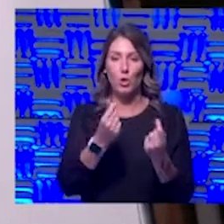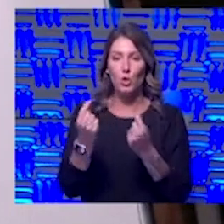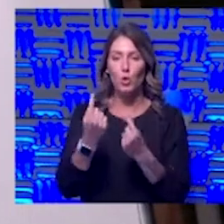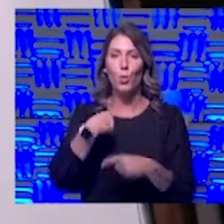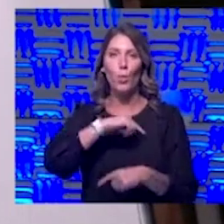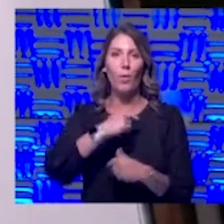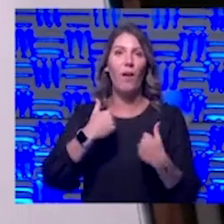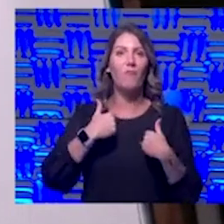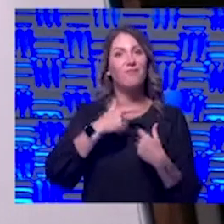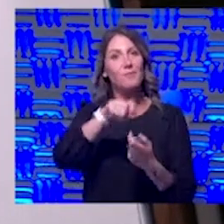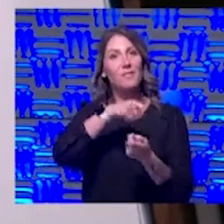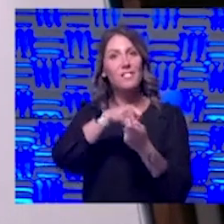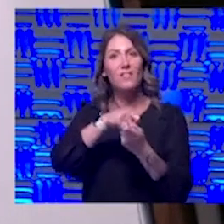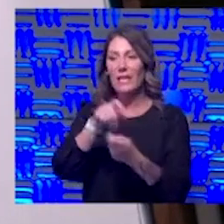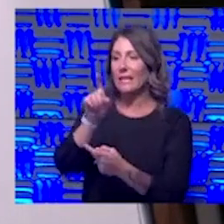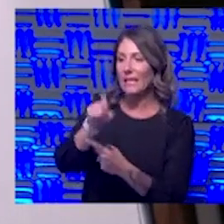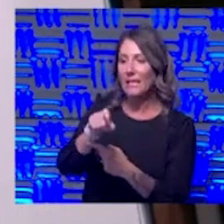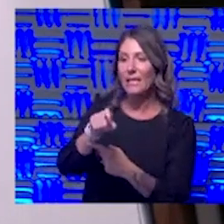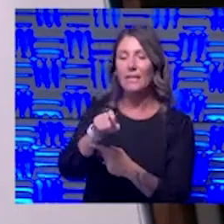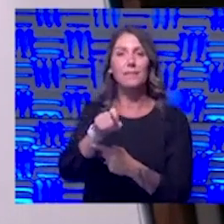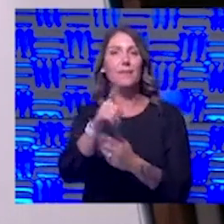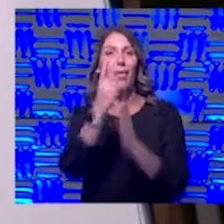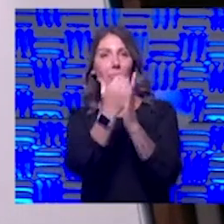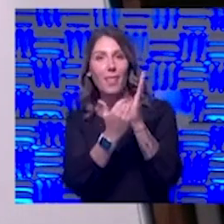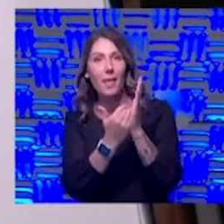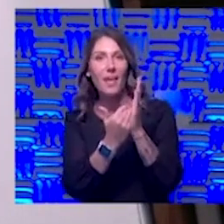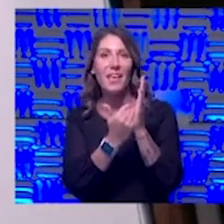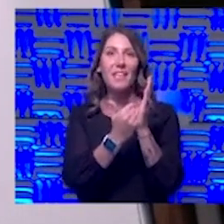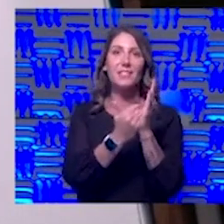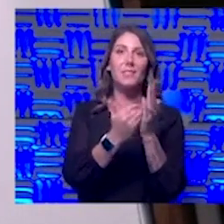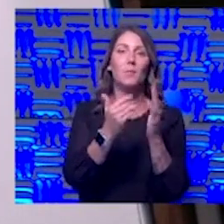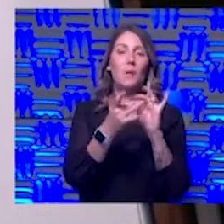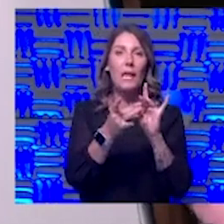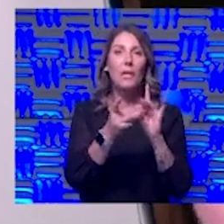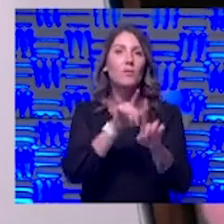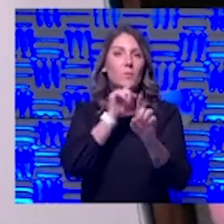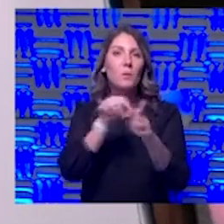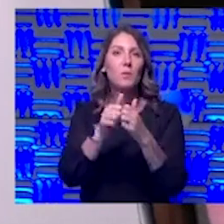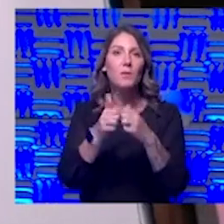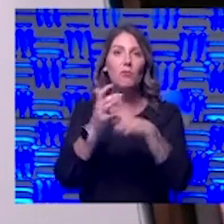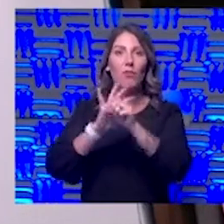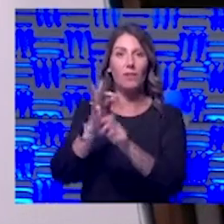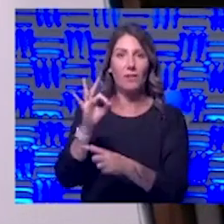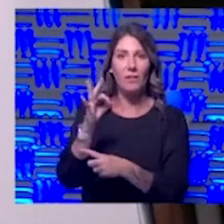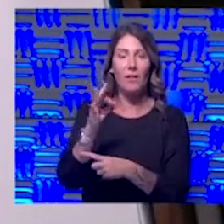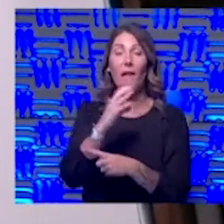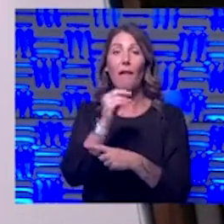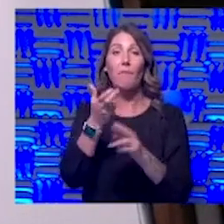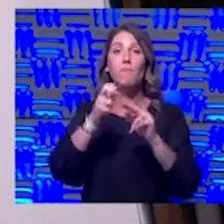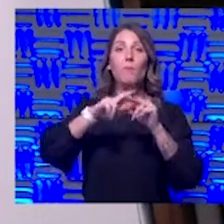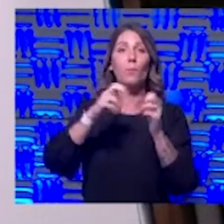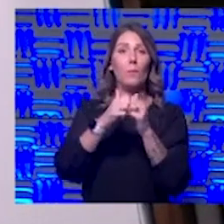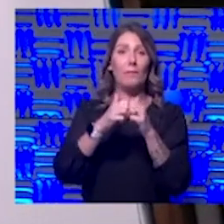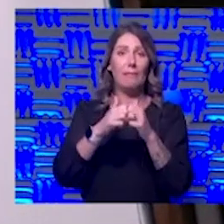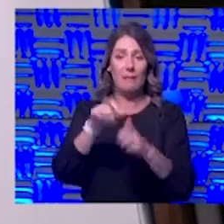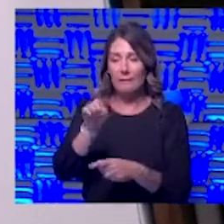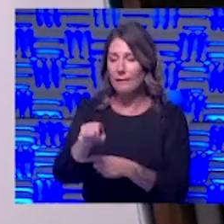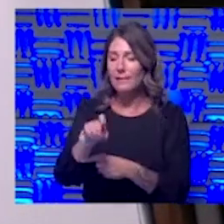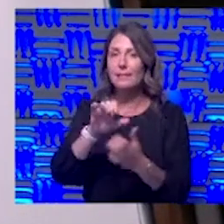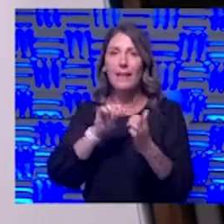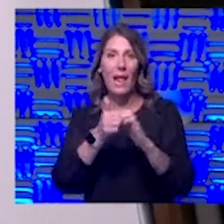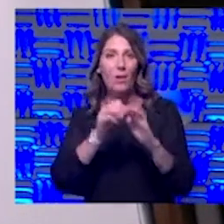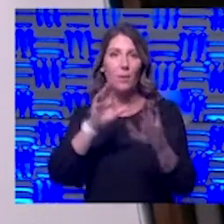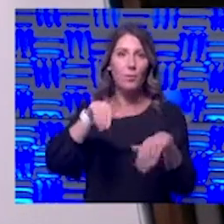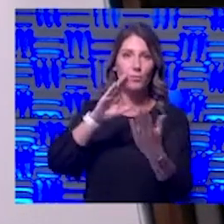lists put out in response to COVID and where we've seen an increase in certain needs and how that can be addressed.